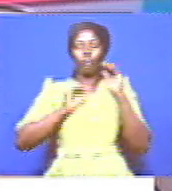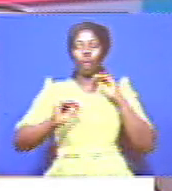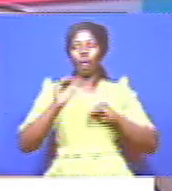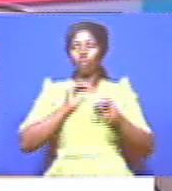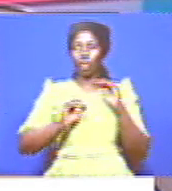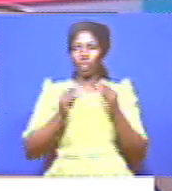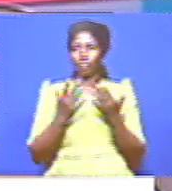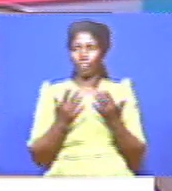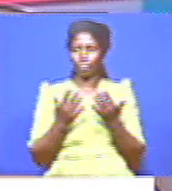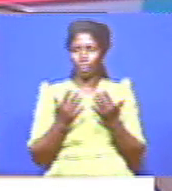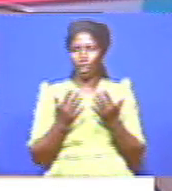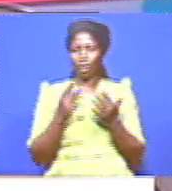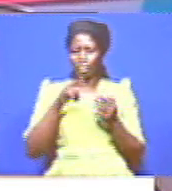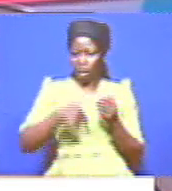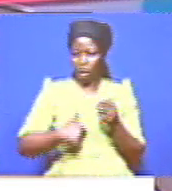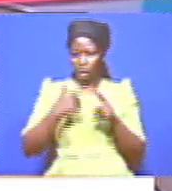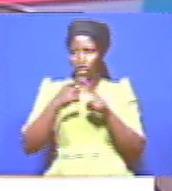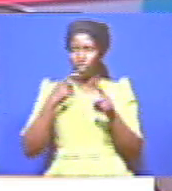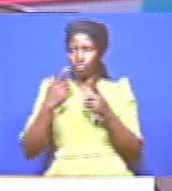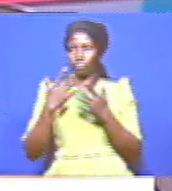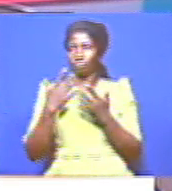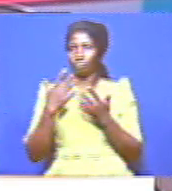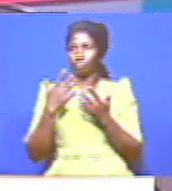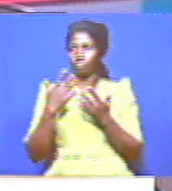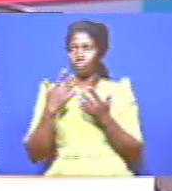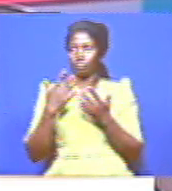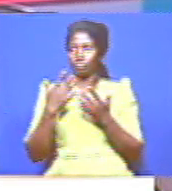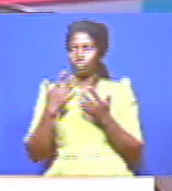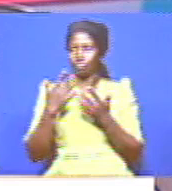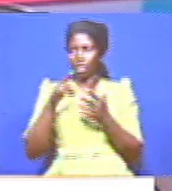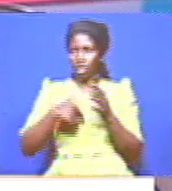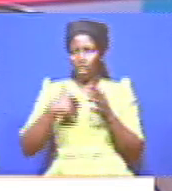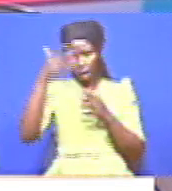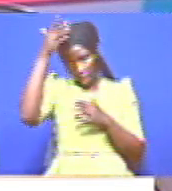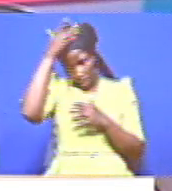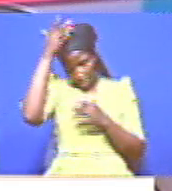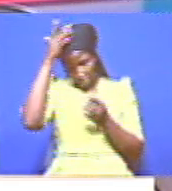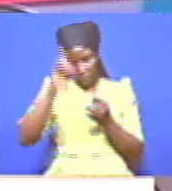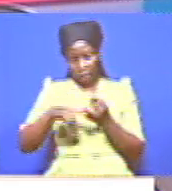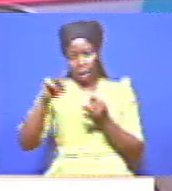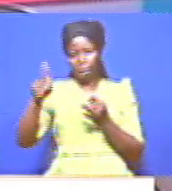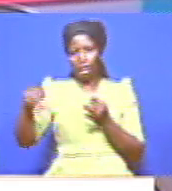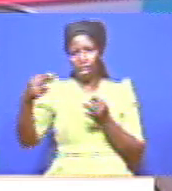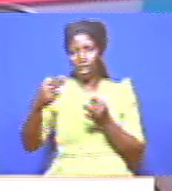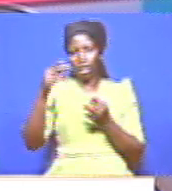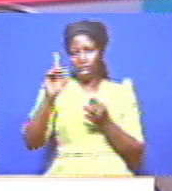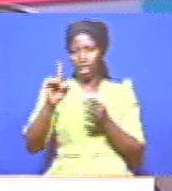Mm-hmm. I come from the health background, and I'm a nurse by profession, and I have a PhD in